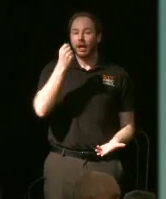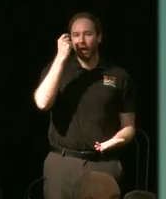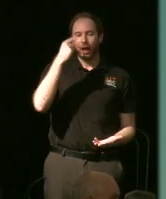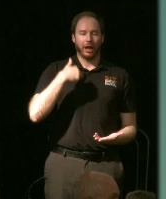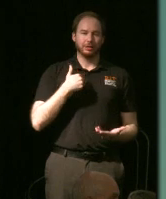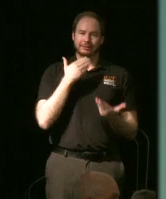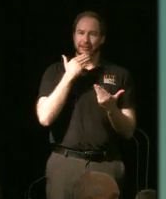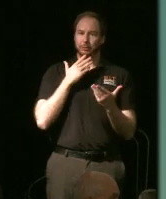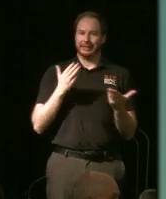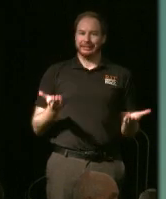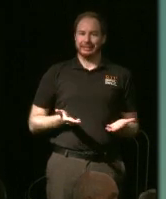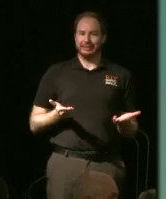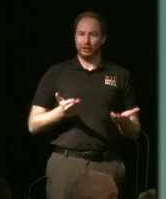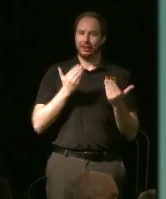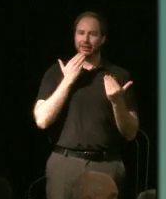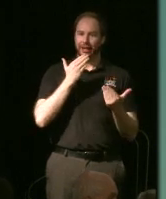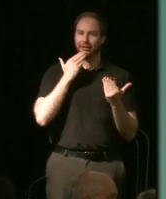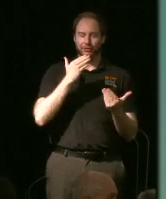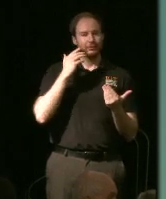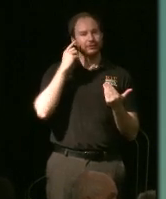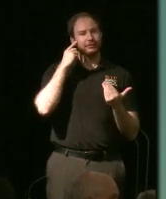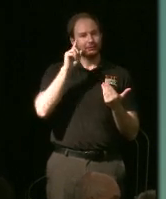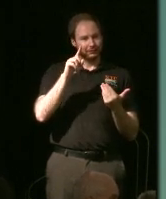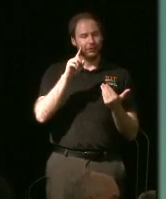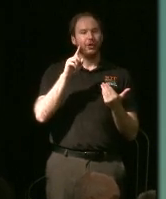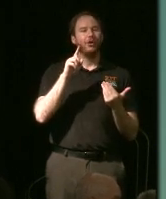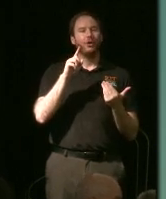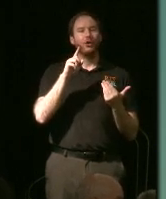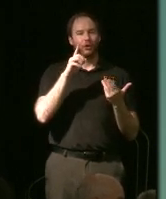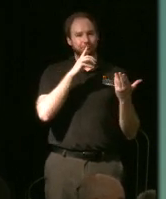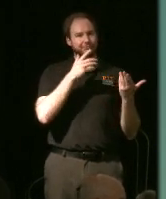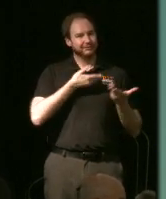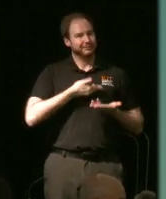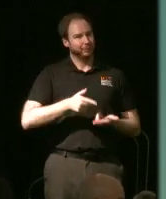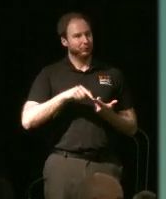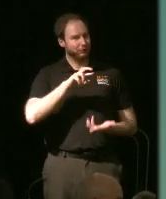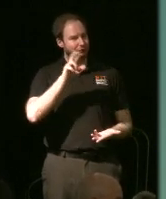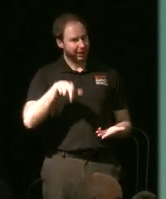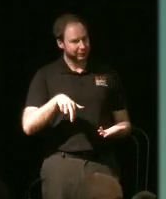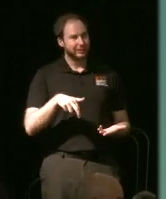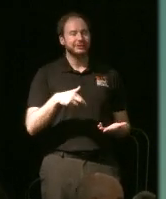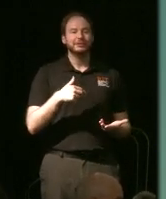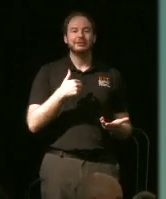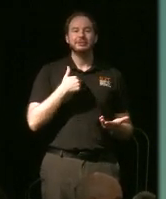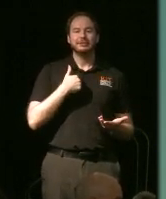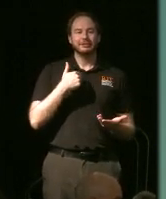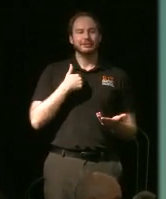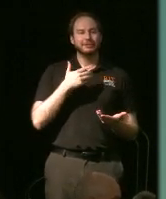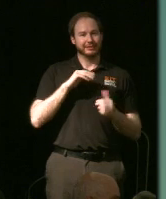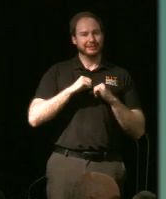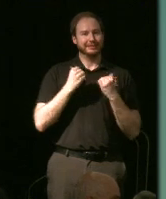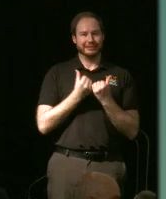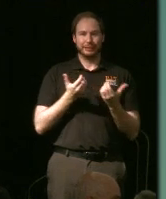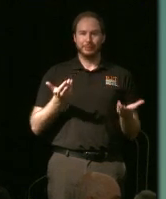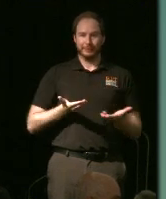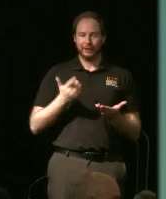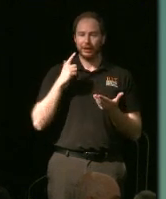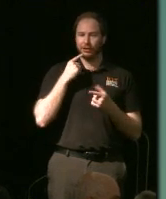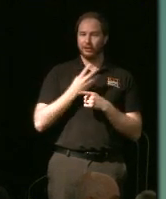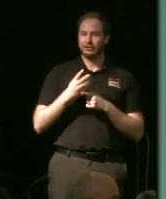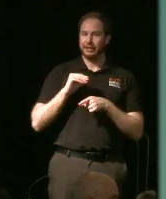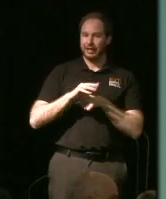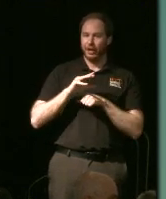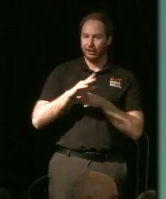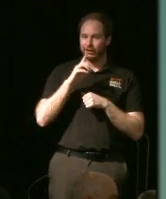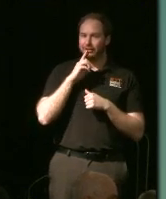be here, and thank you very much for bringing your conference to Rochester. We're delighted to have you. Our team is here. Our genetic counselors are